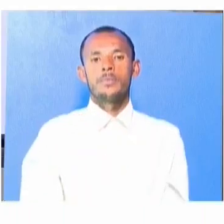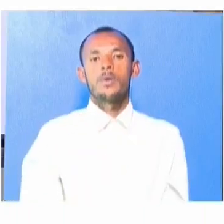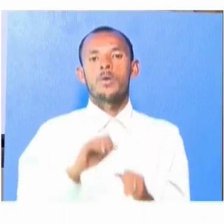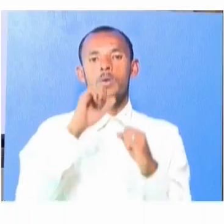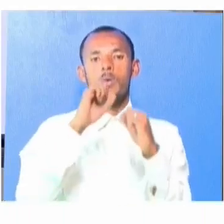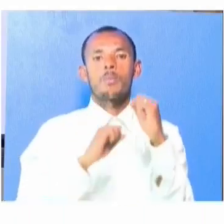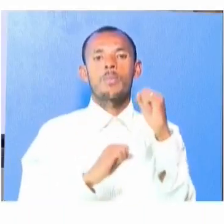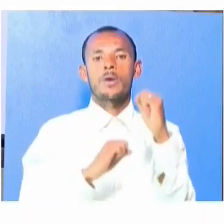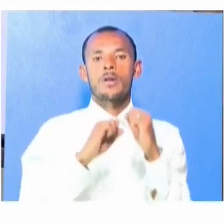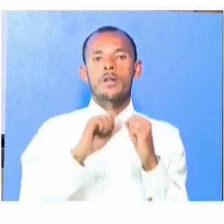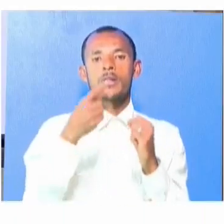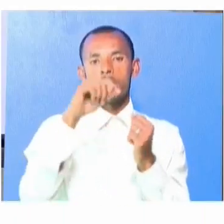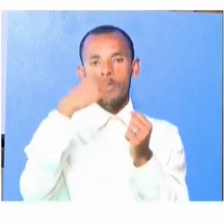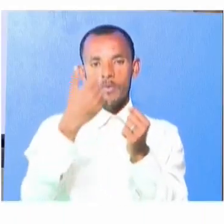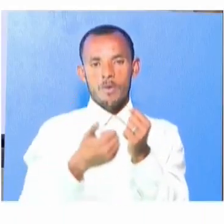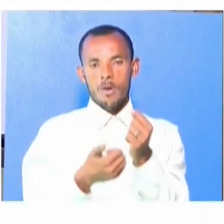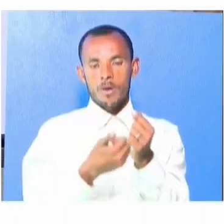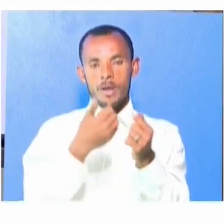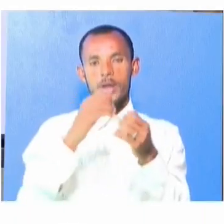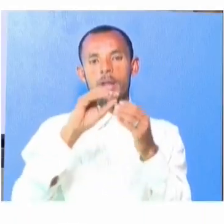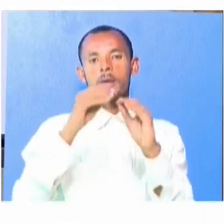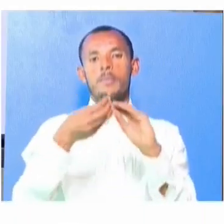Compare the following